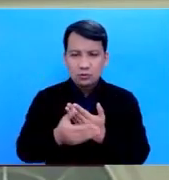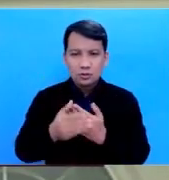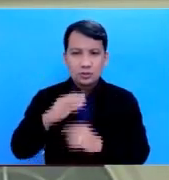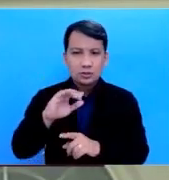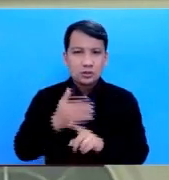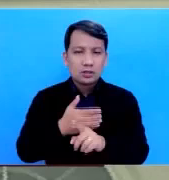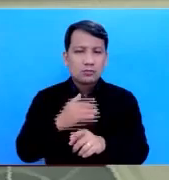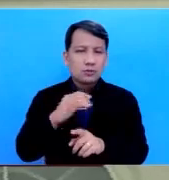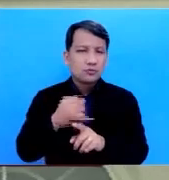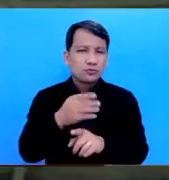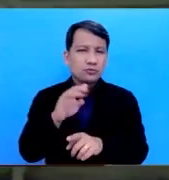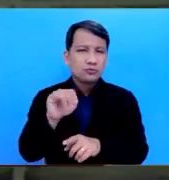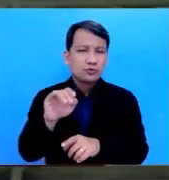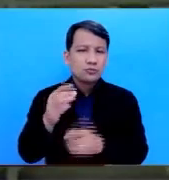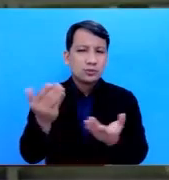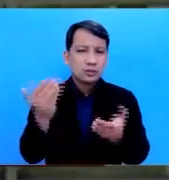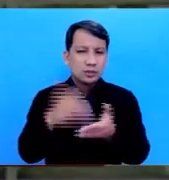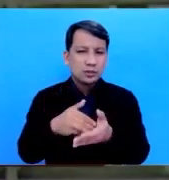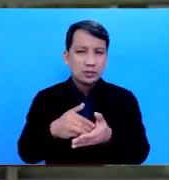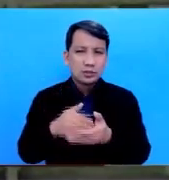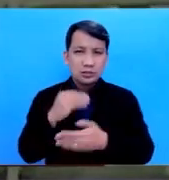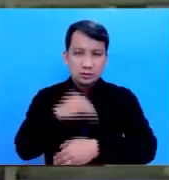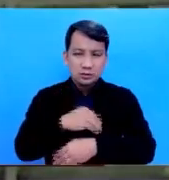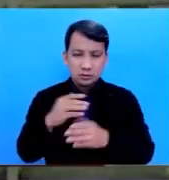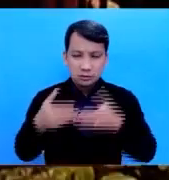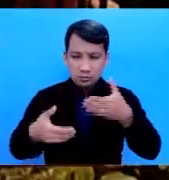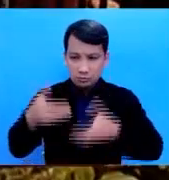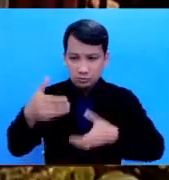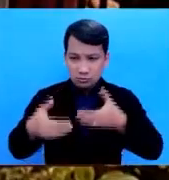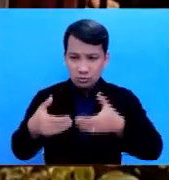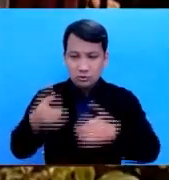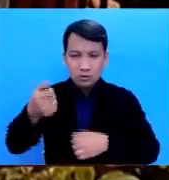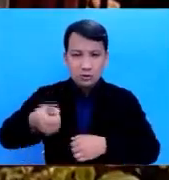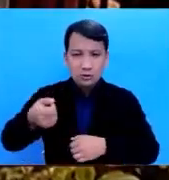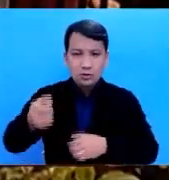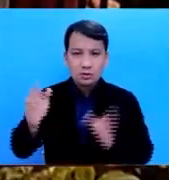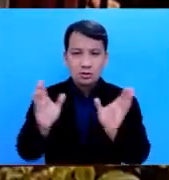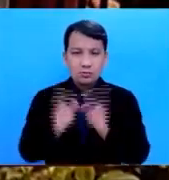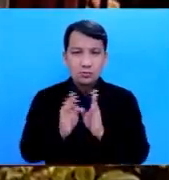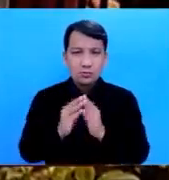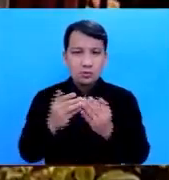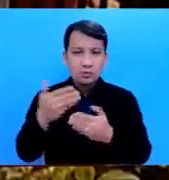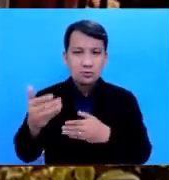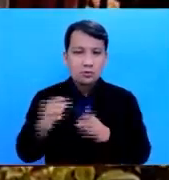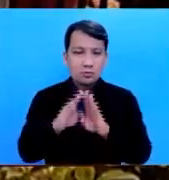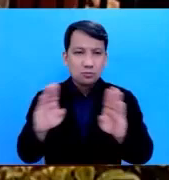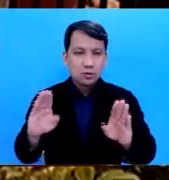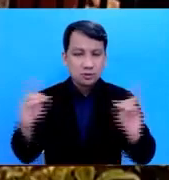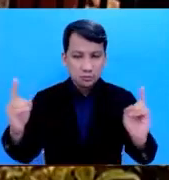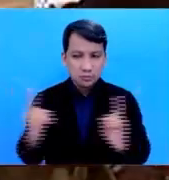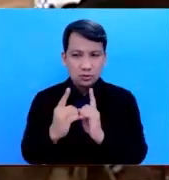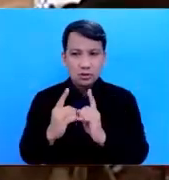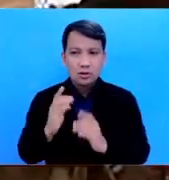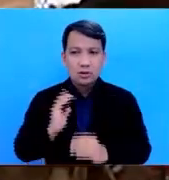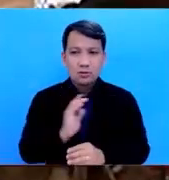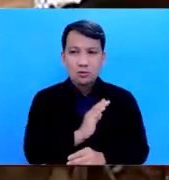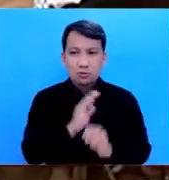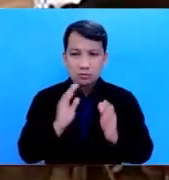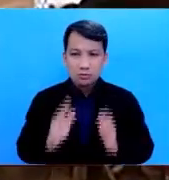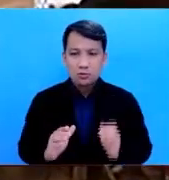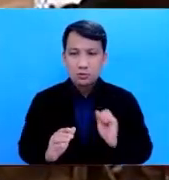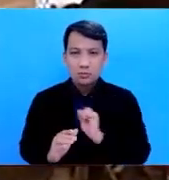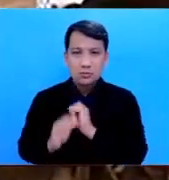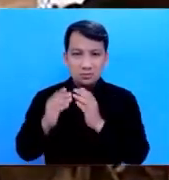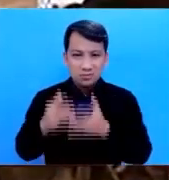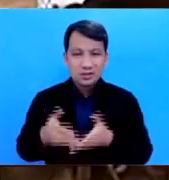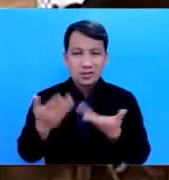kasi muling magkakaroon ng en banc session at Korte Suprema. At oras na muling magkita-kita ang mga mahistrado, posibleng tapos